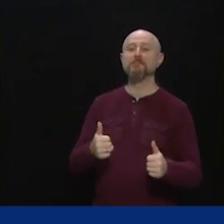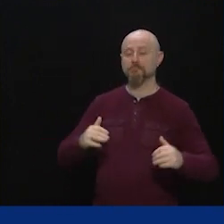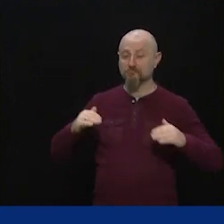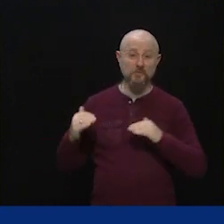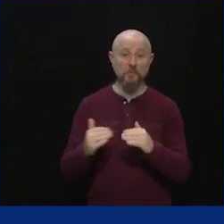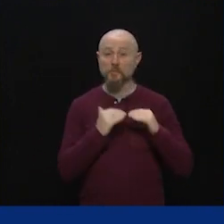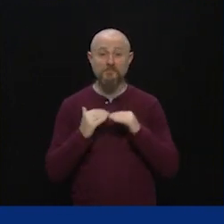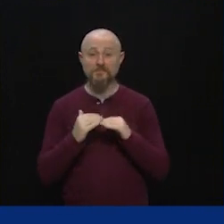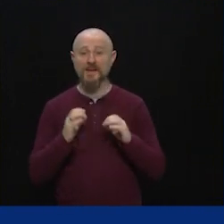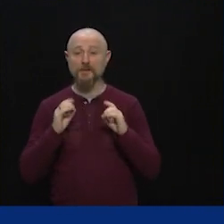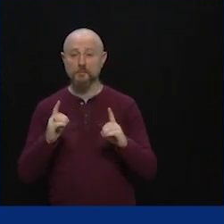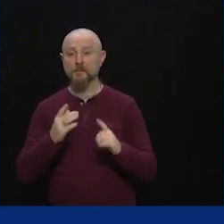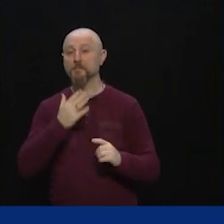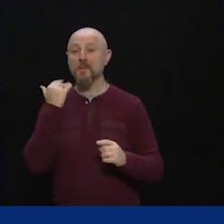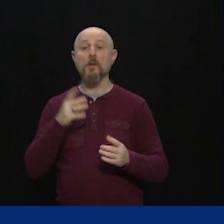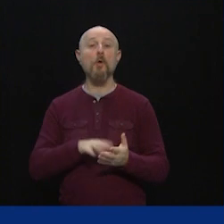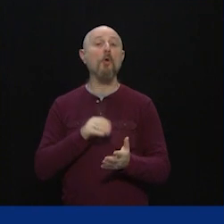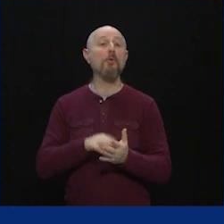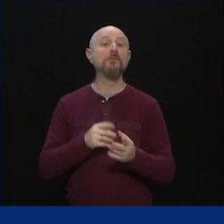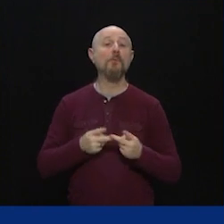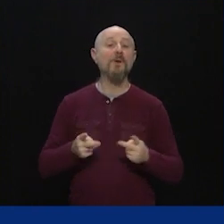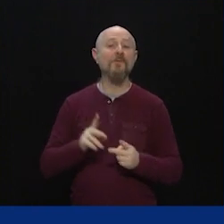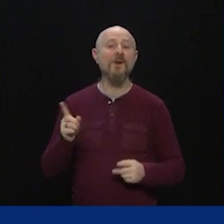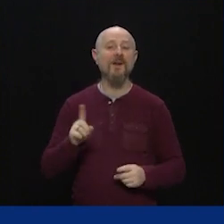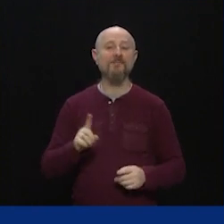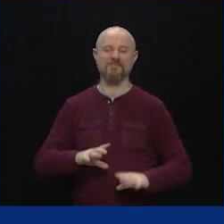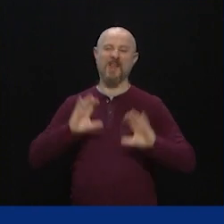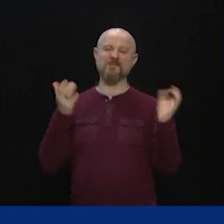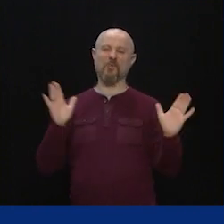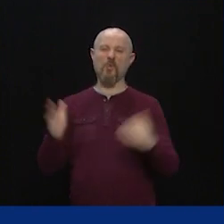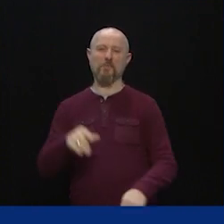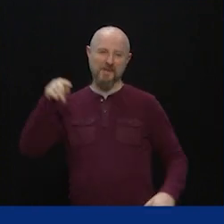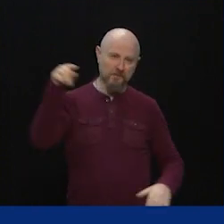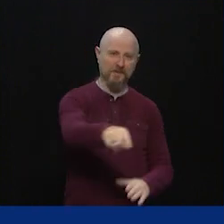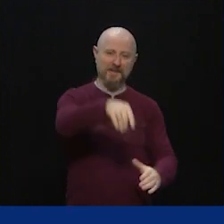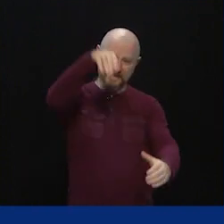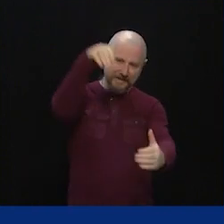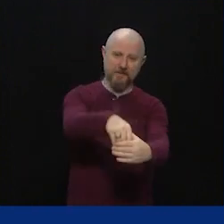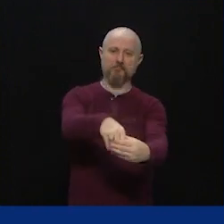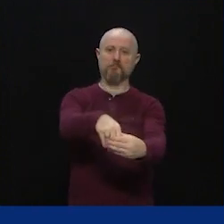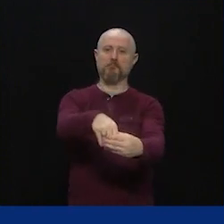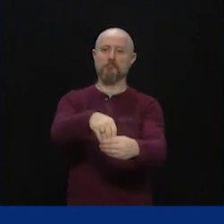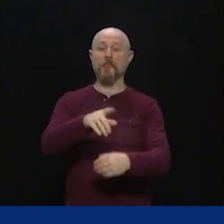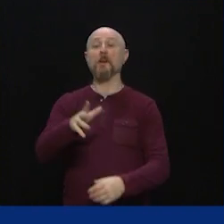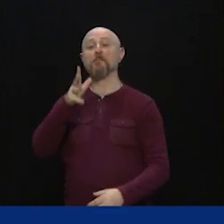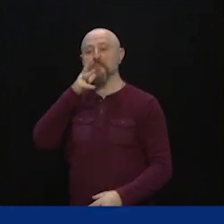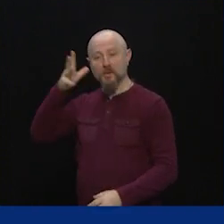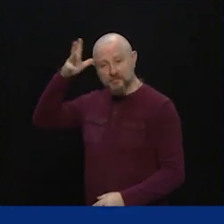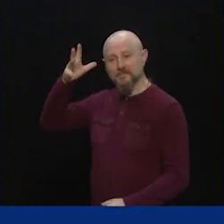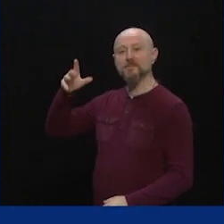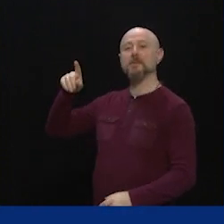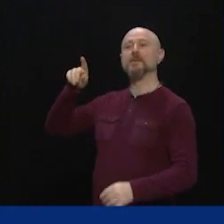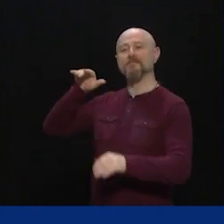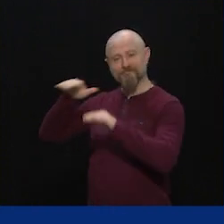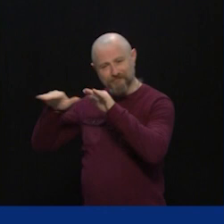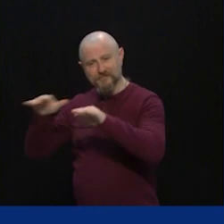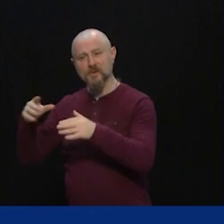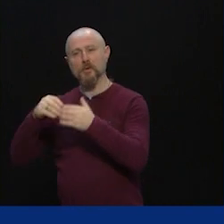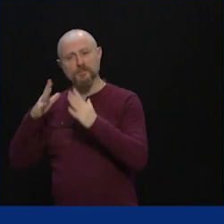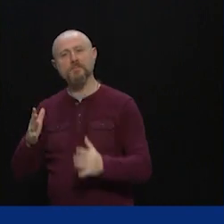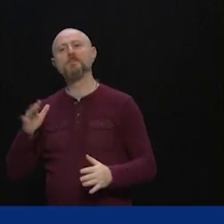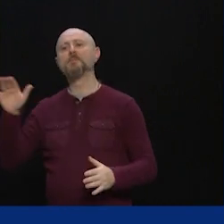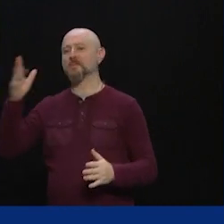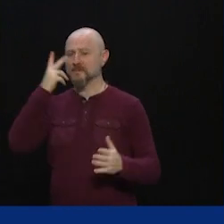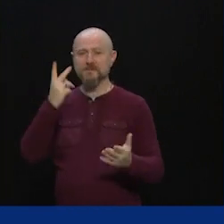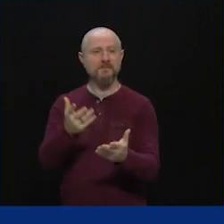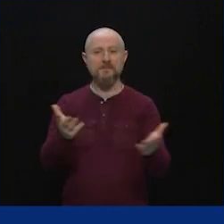is in a classroom. So I'm asking parents to petition their leaders and say, why is the rest of the state doing this? We have plenty of test